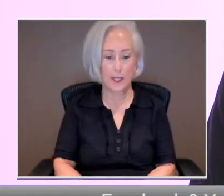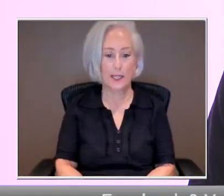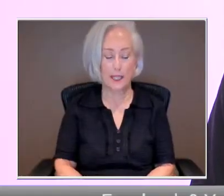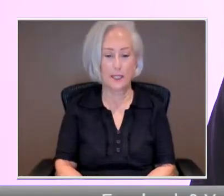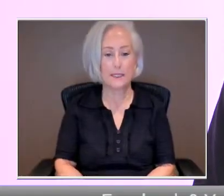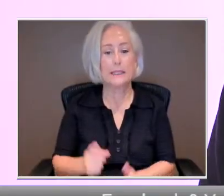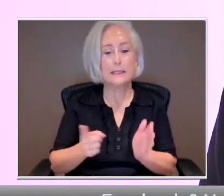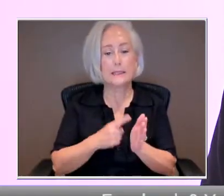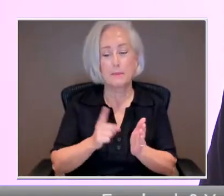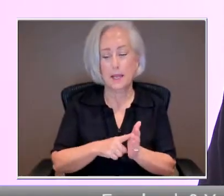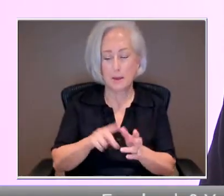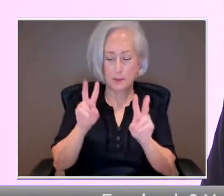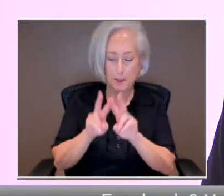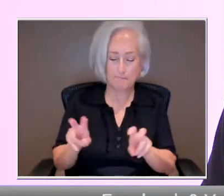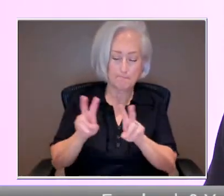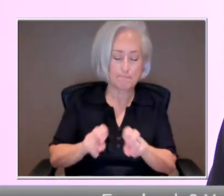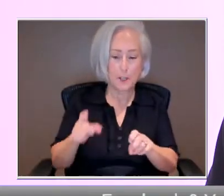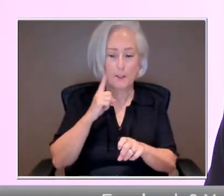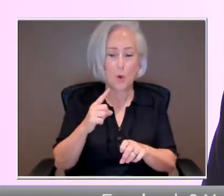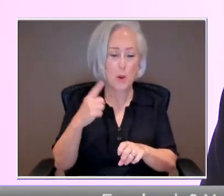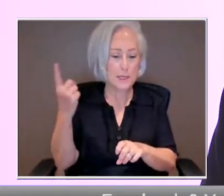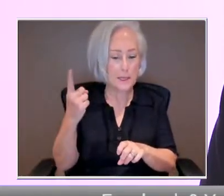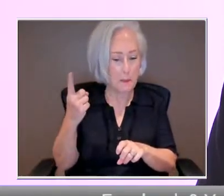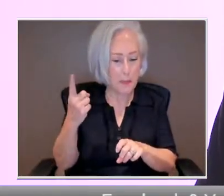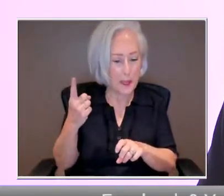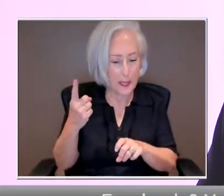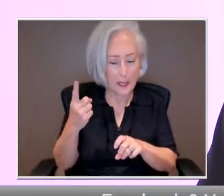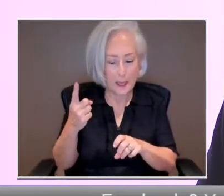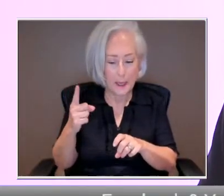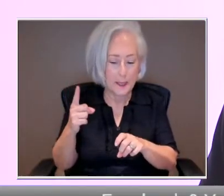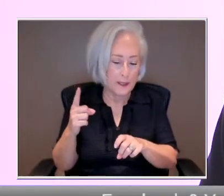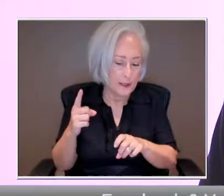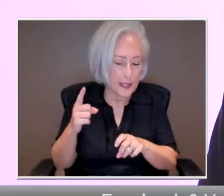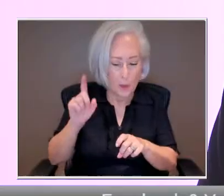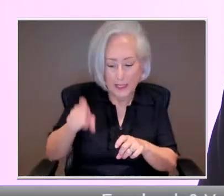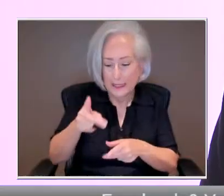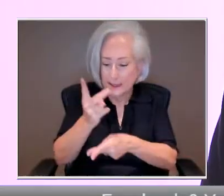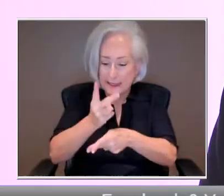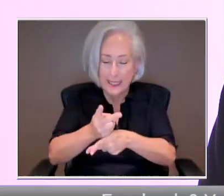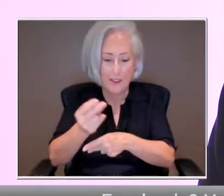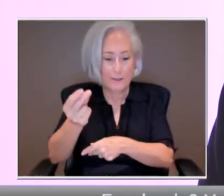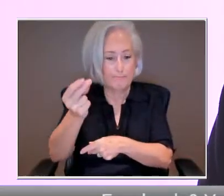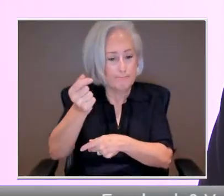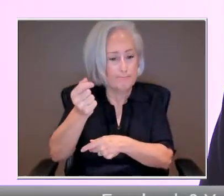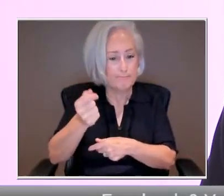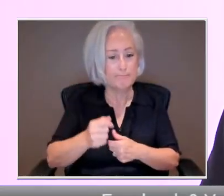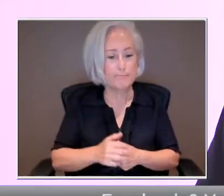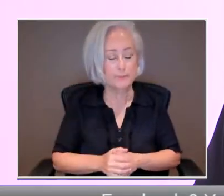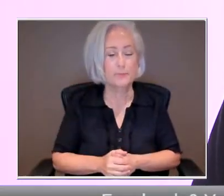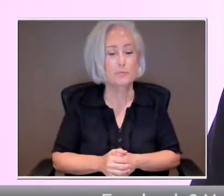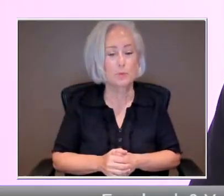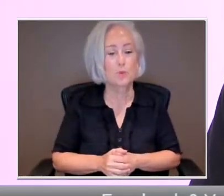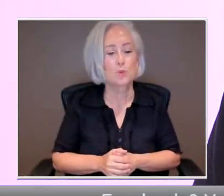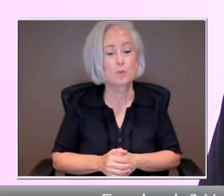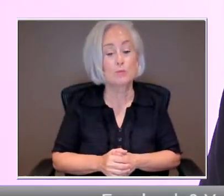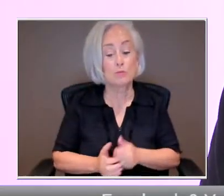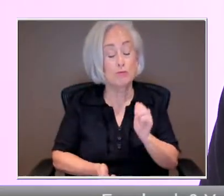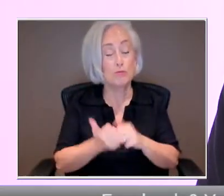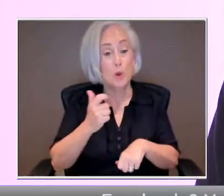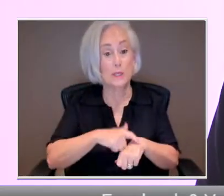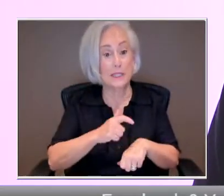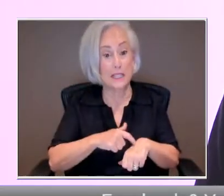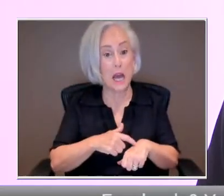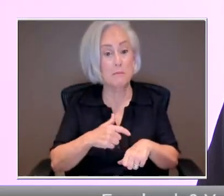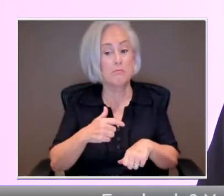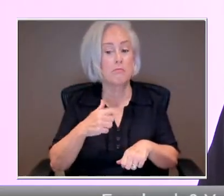so anything super urgent that we need to treat right now. Most of the time, if their episodes or